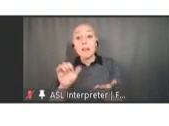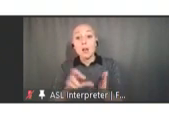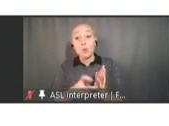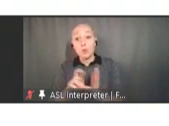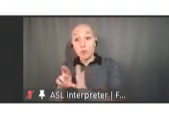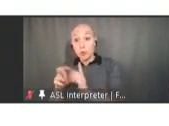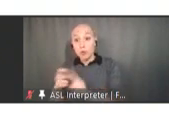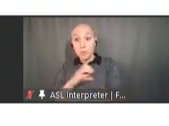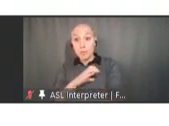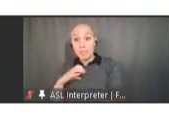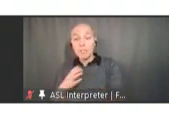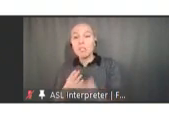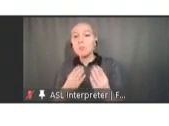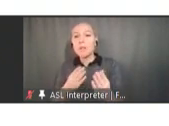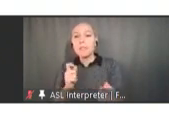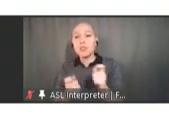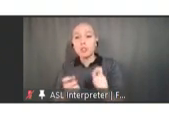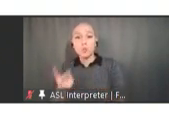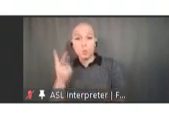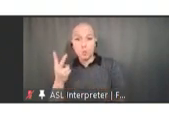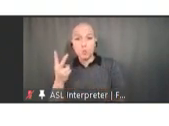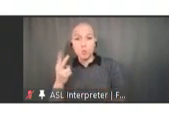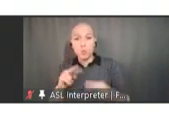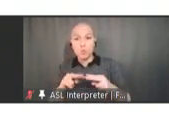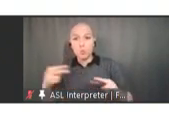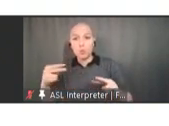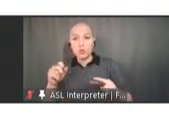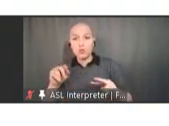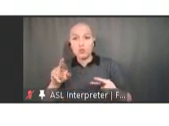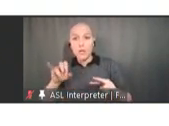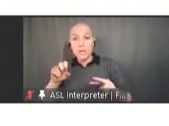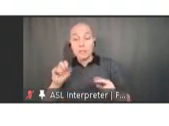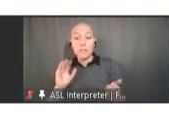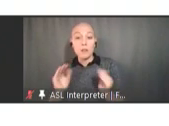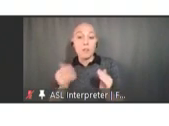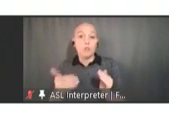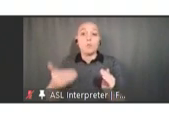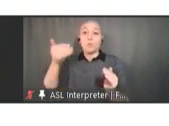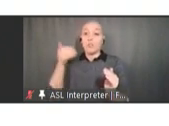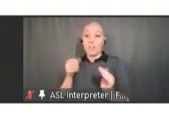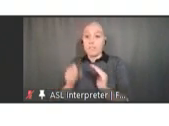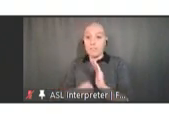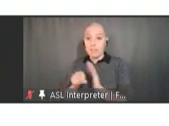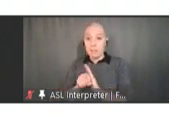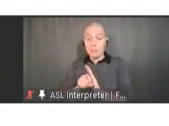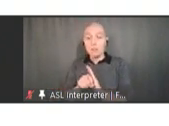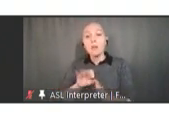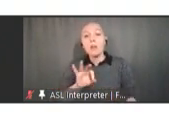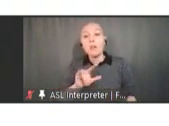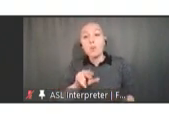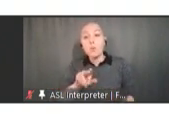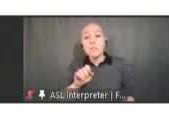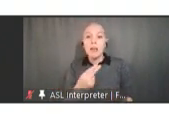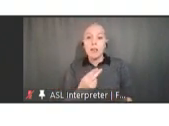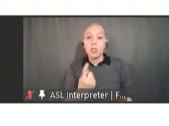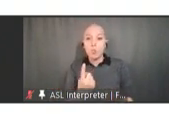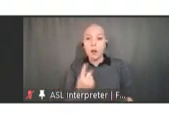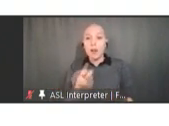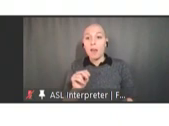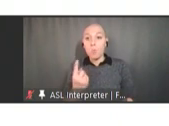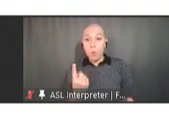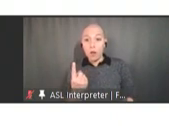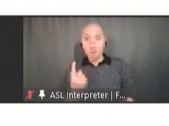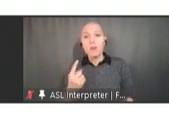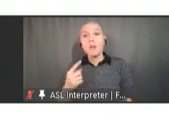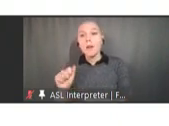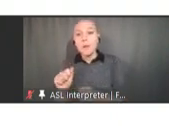to two strains compared to the previous season, namely the influenza AH1N1 pandemic